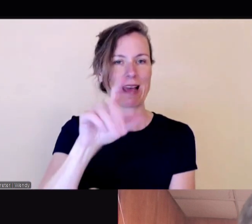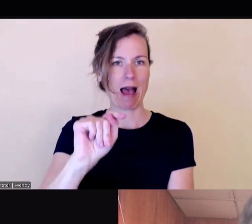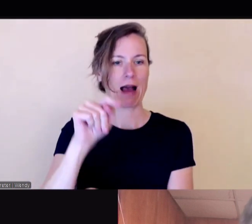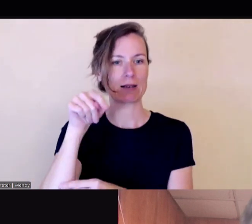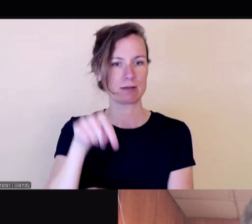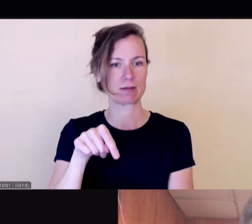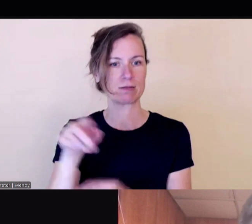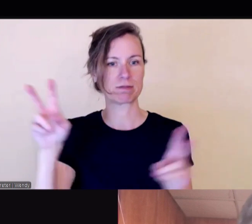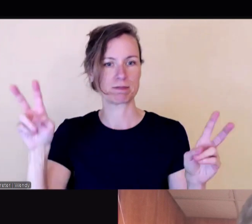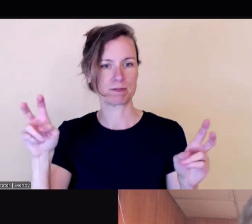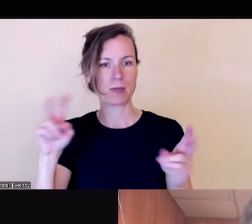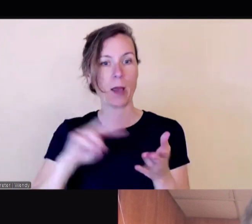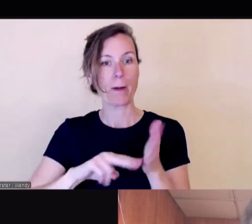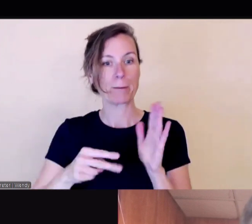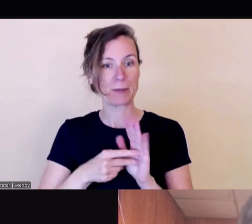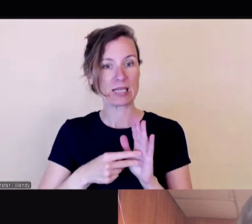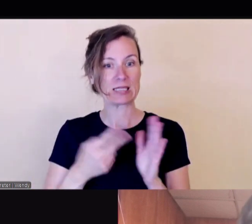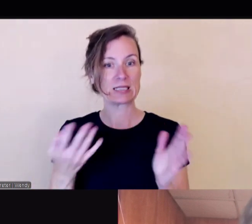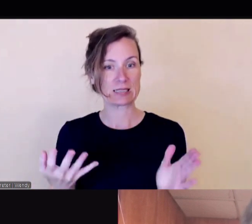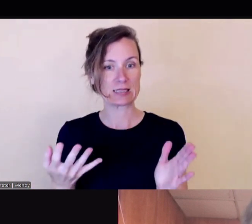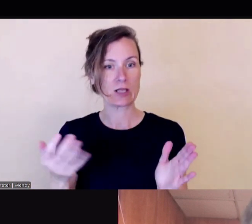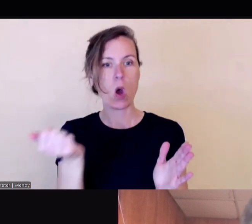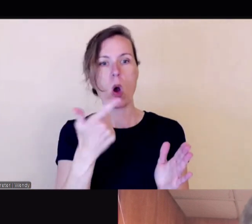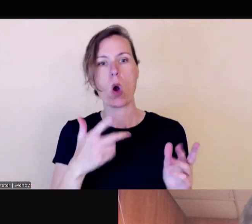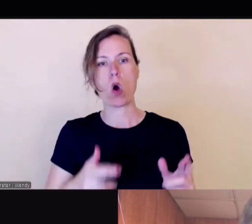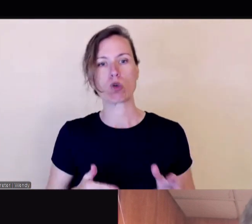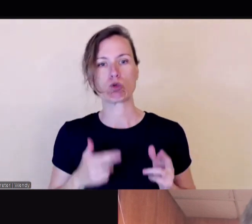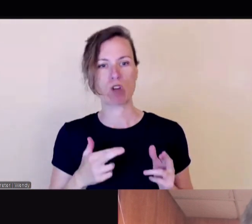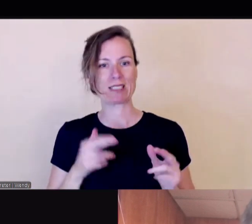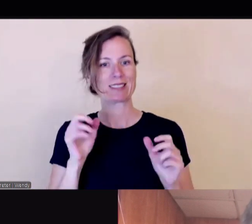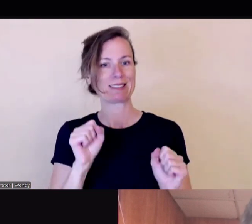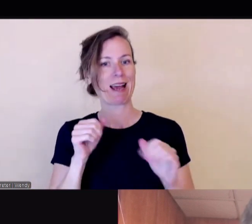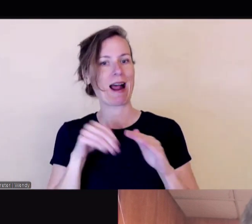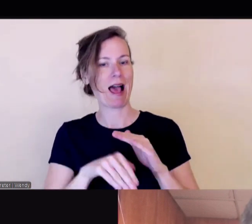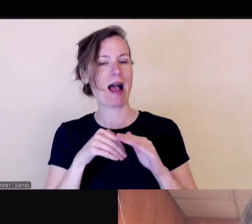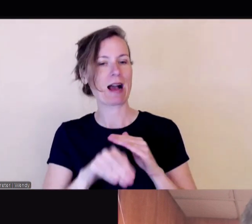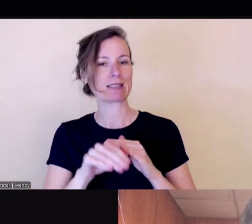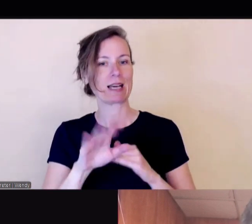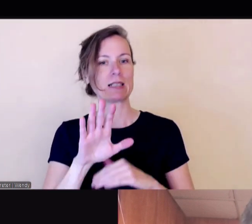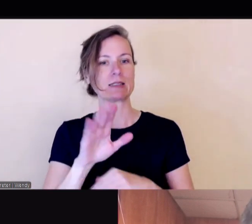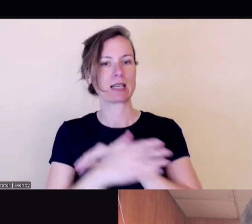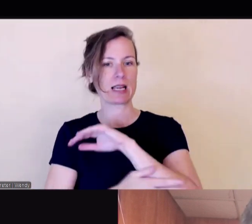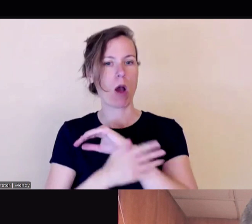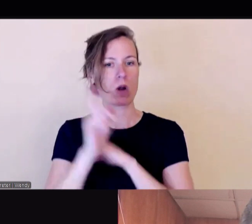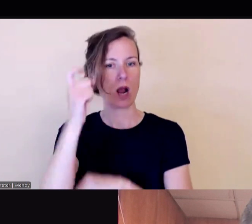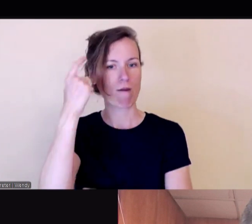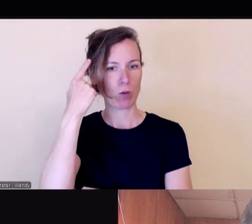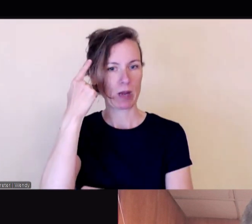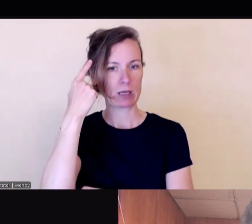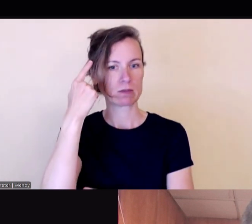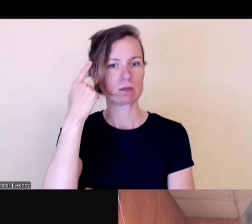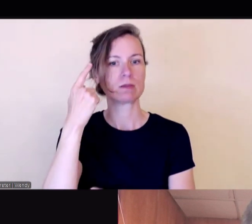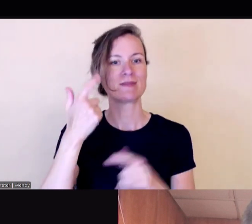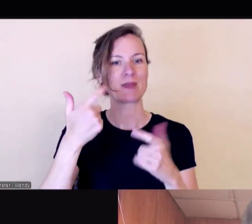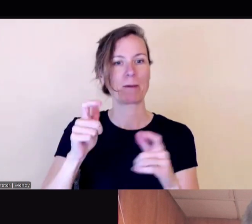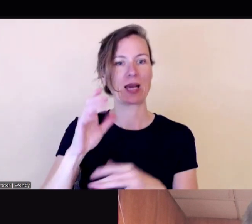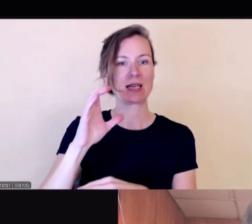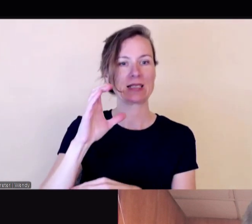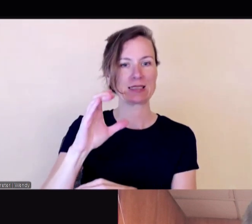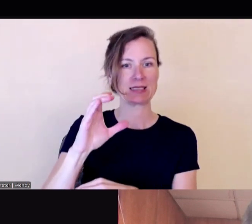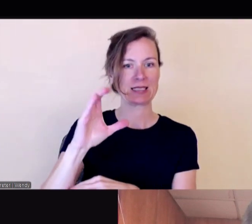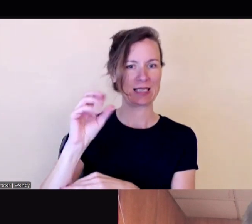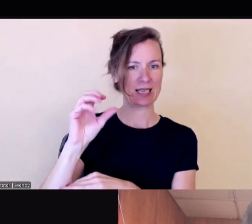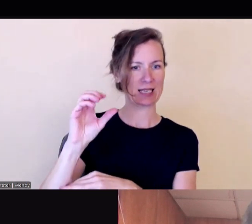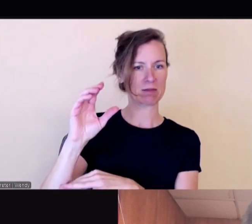G, as in the county government structure, county government services in the language of their preference. And we really want residents to know this, no matter